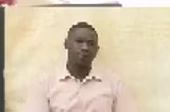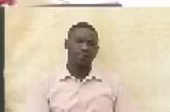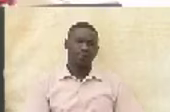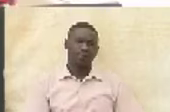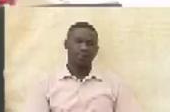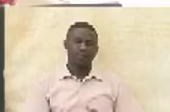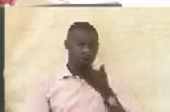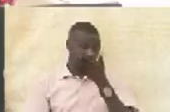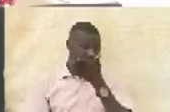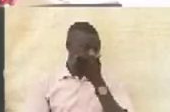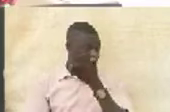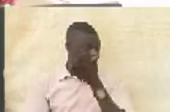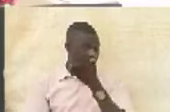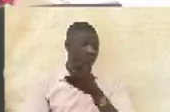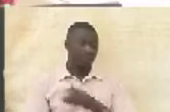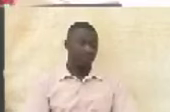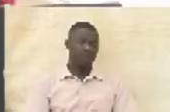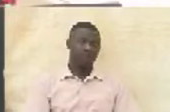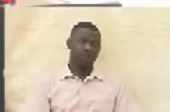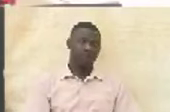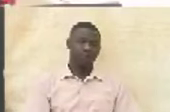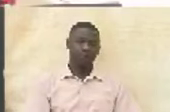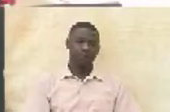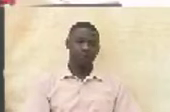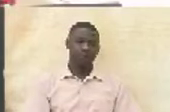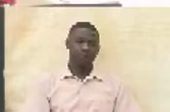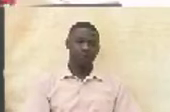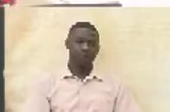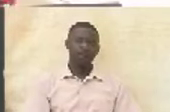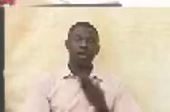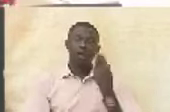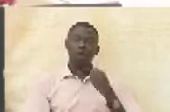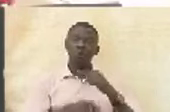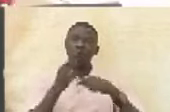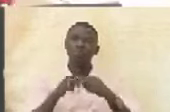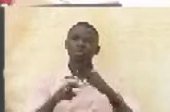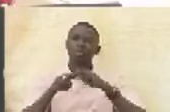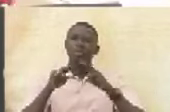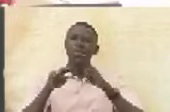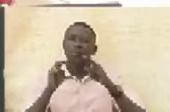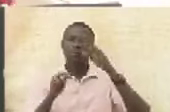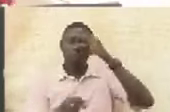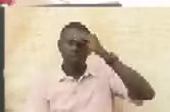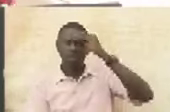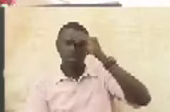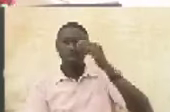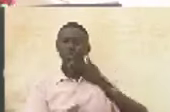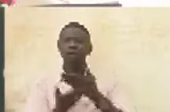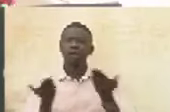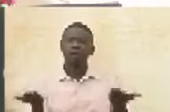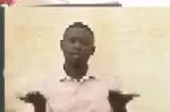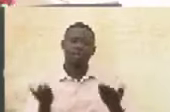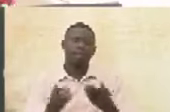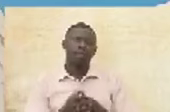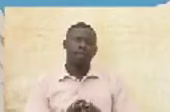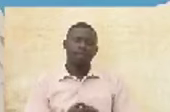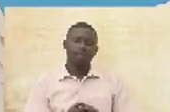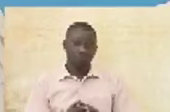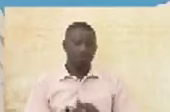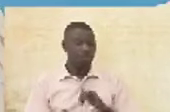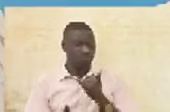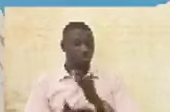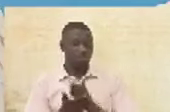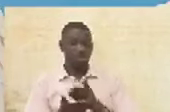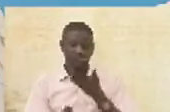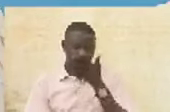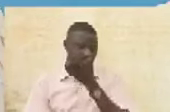there. How about the green boys? Ñi jambakere dun nal dung wulé. Ay fa nañ bege. They were also there.